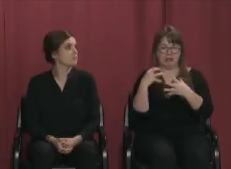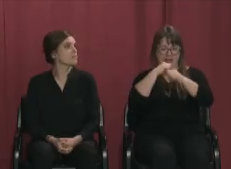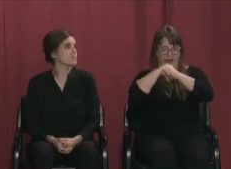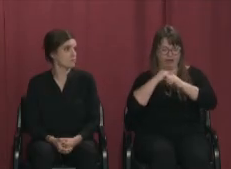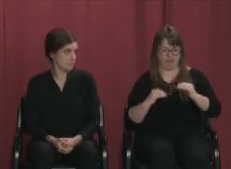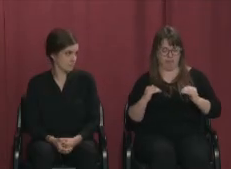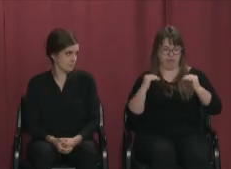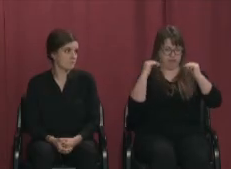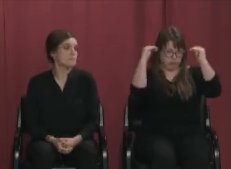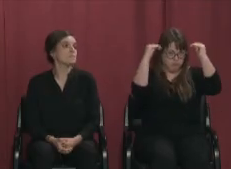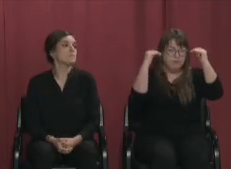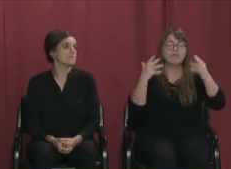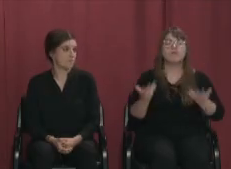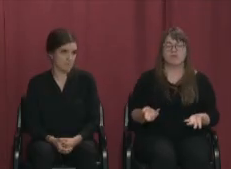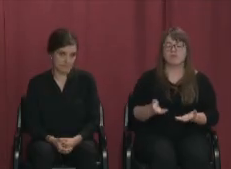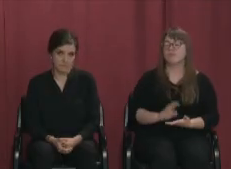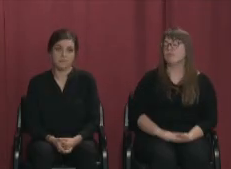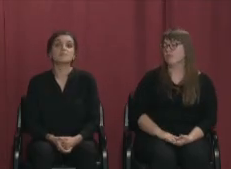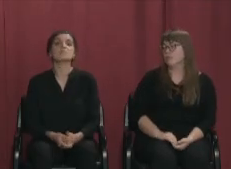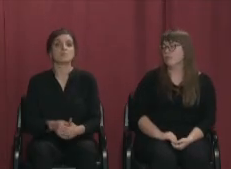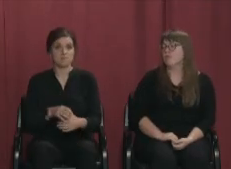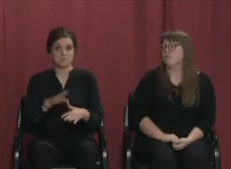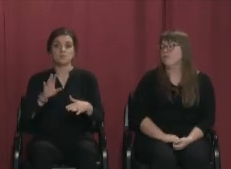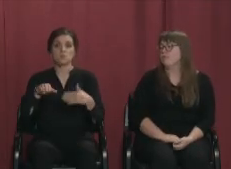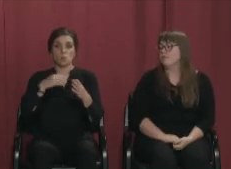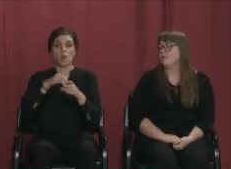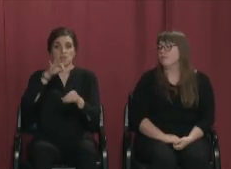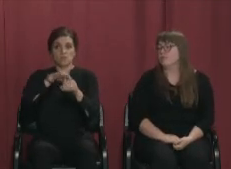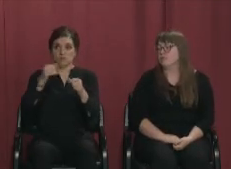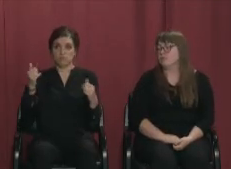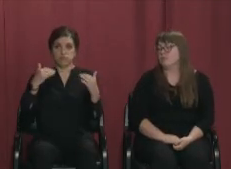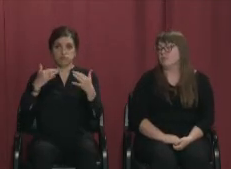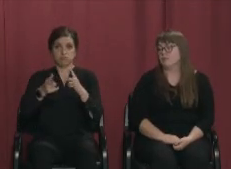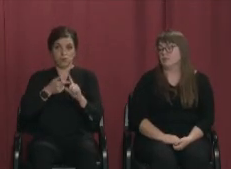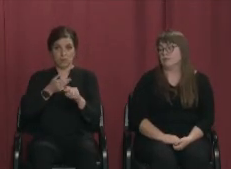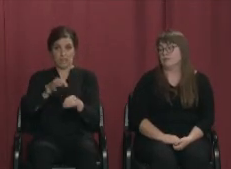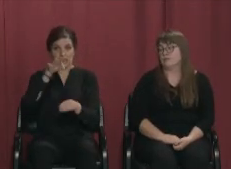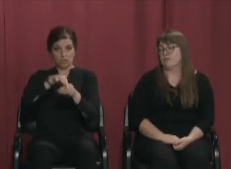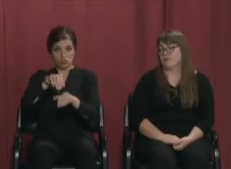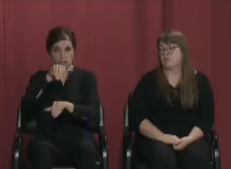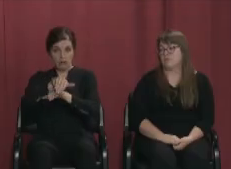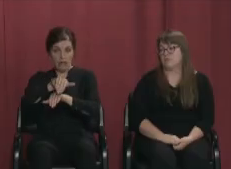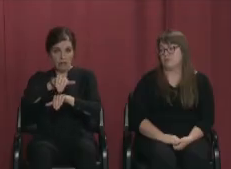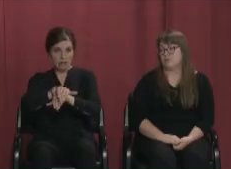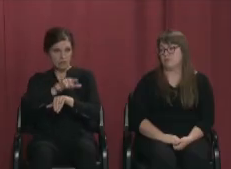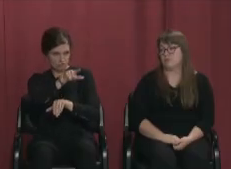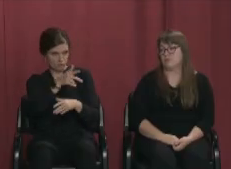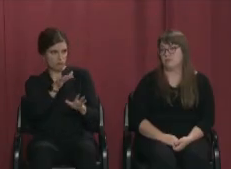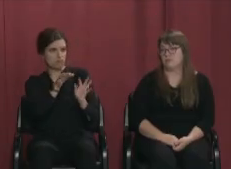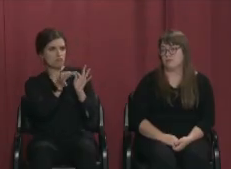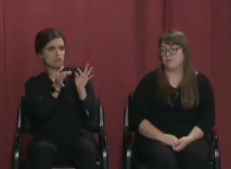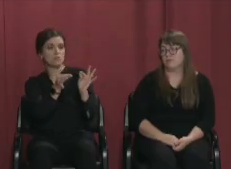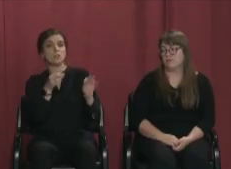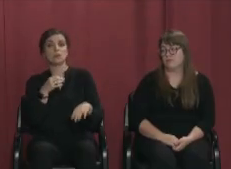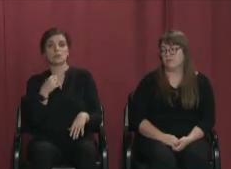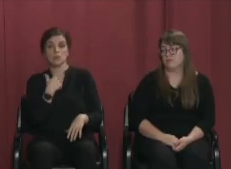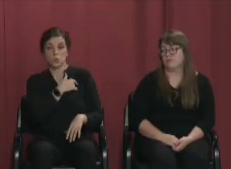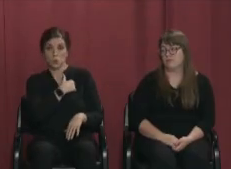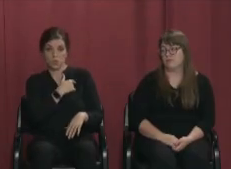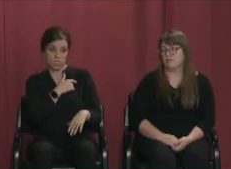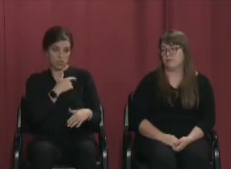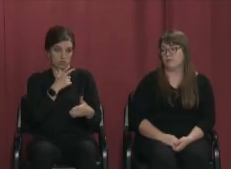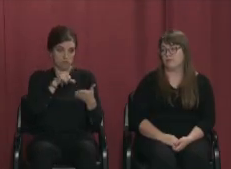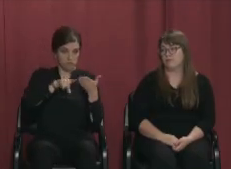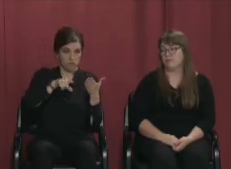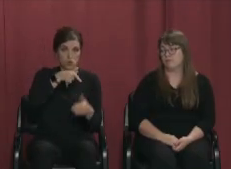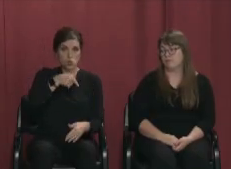those come from election night, I mean, it's not only, you were talking, we're matching up QR codes to make